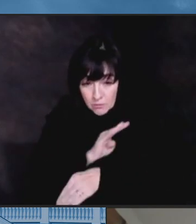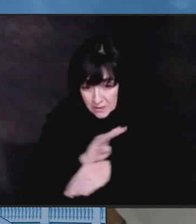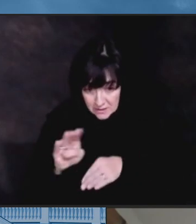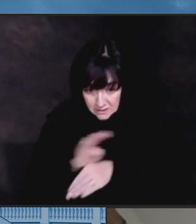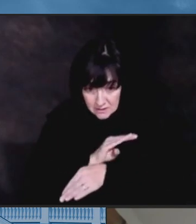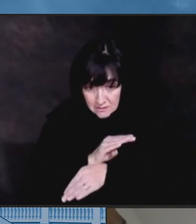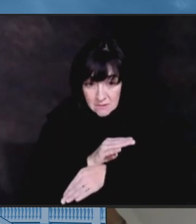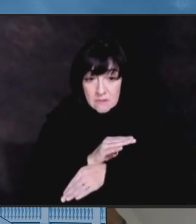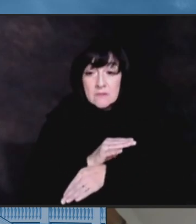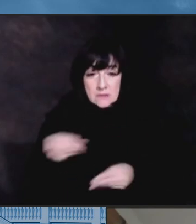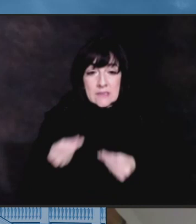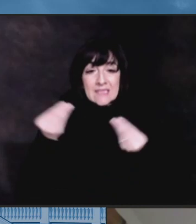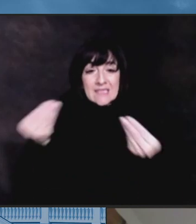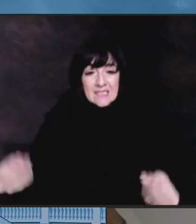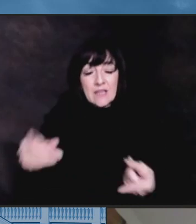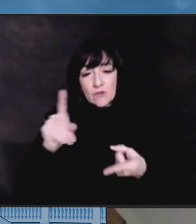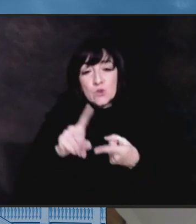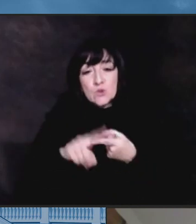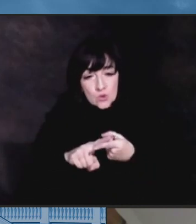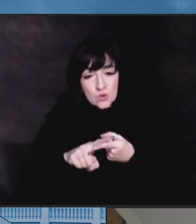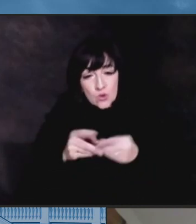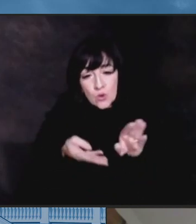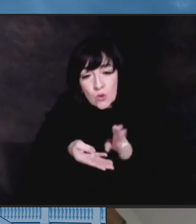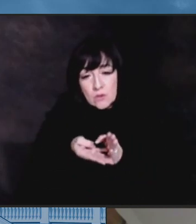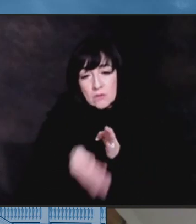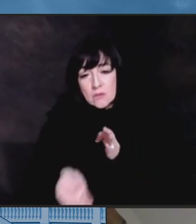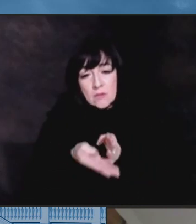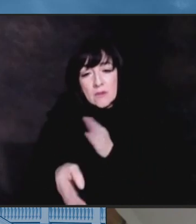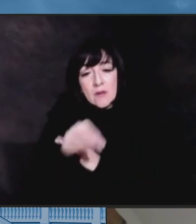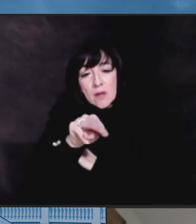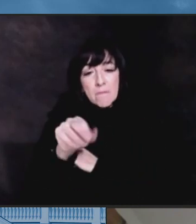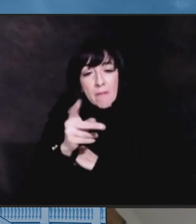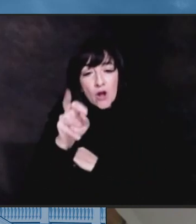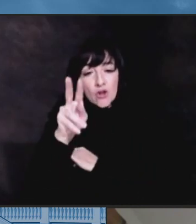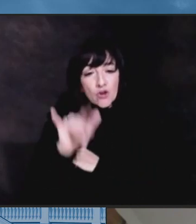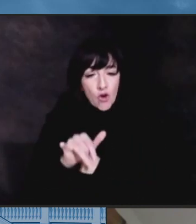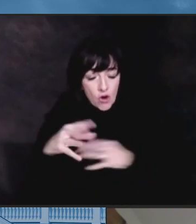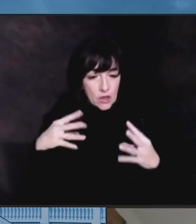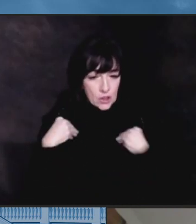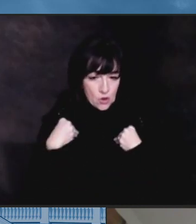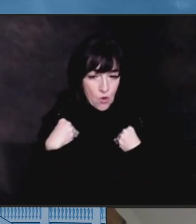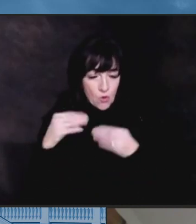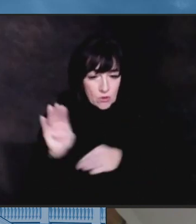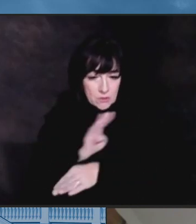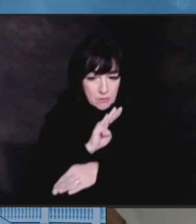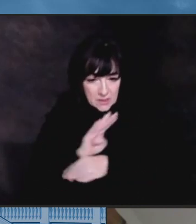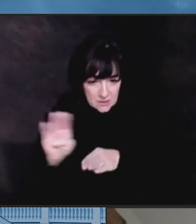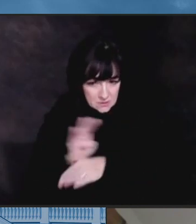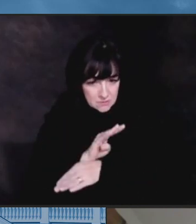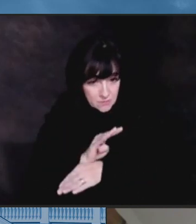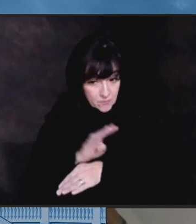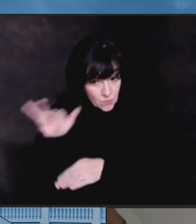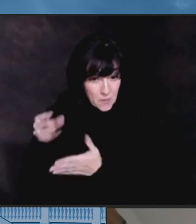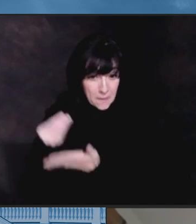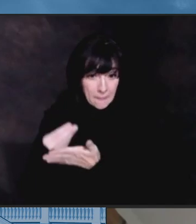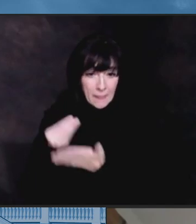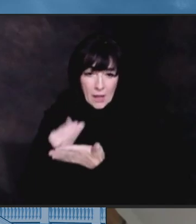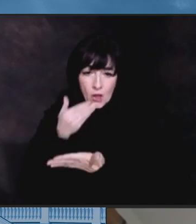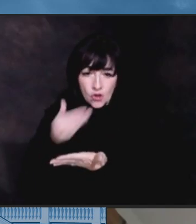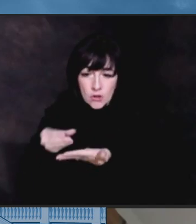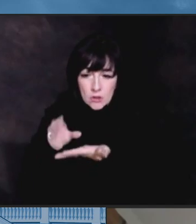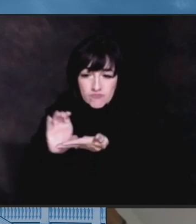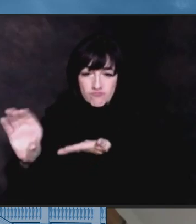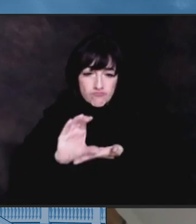to minority-owned businesses, so some good distribution there as well. Also want to point out that we've been able